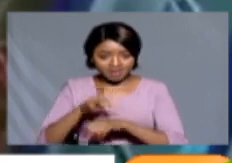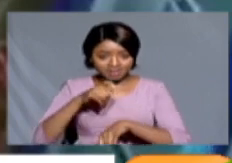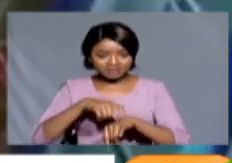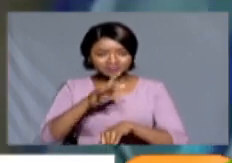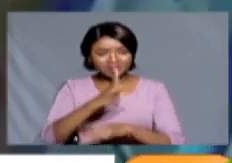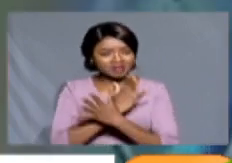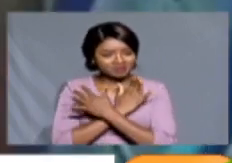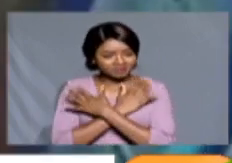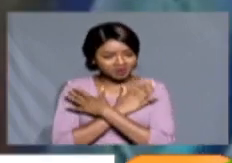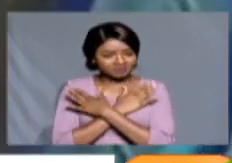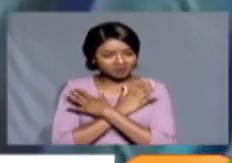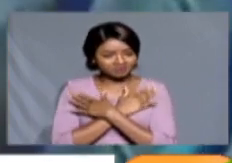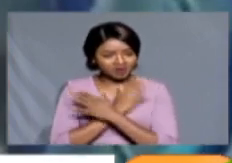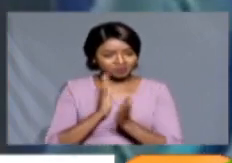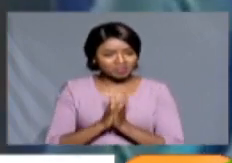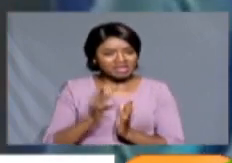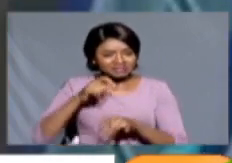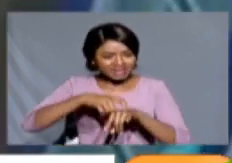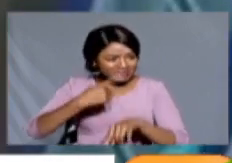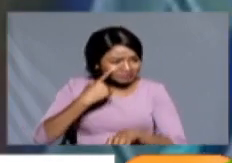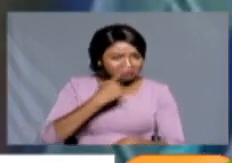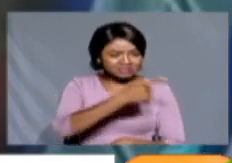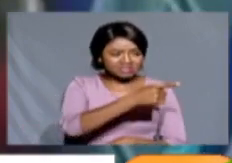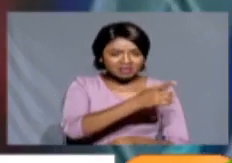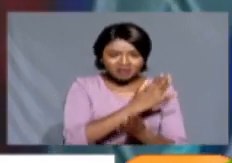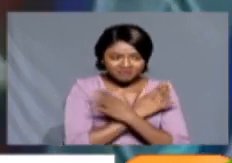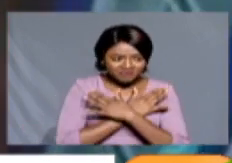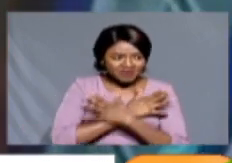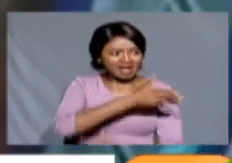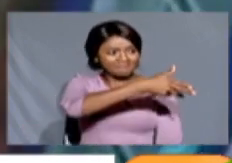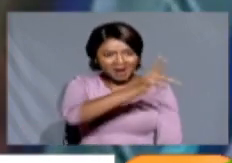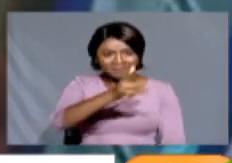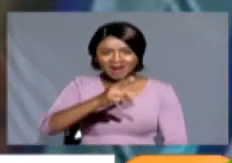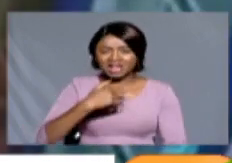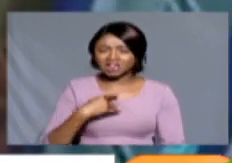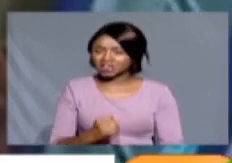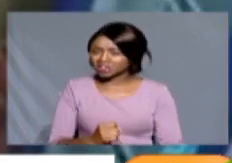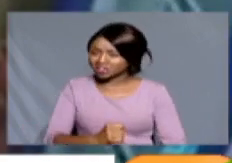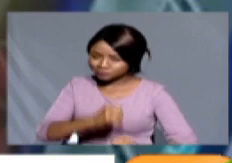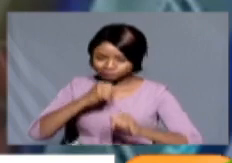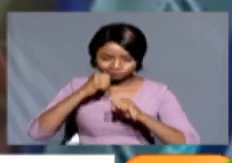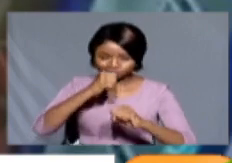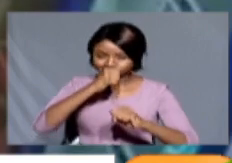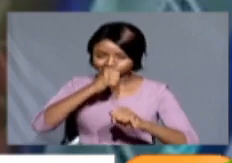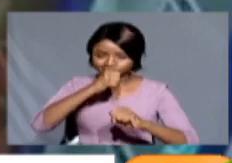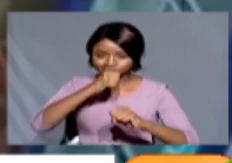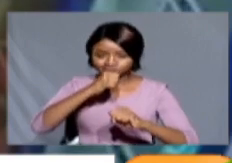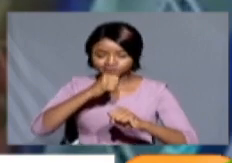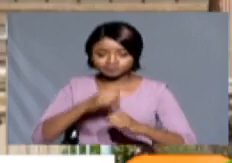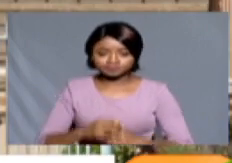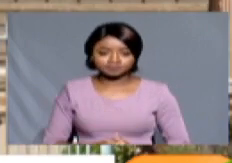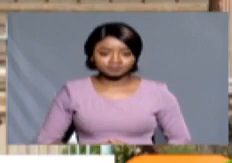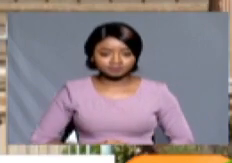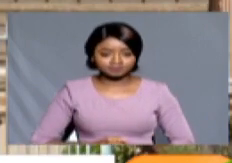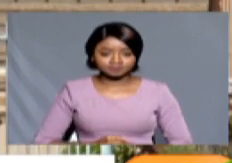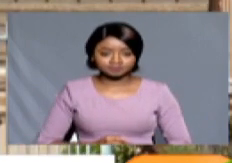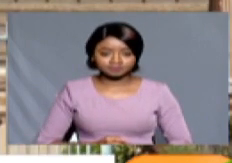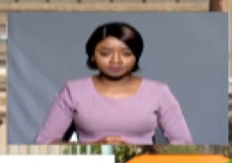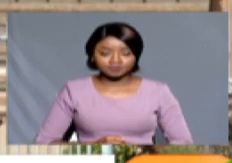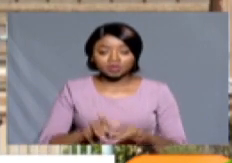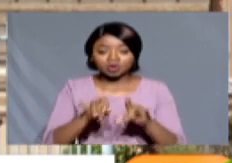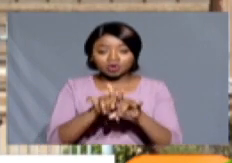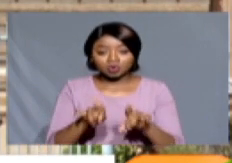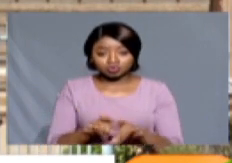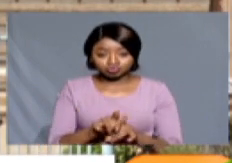Mutua's friend. And when he saw him get shot, he rose from the ground where he had been ordered, perhaps to come to his rescue. The two